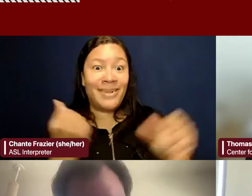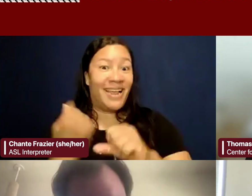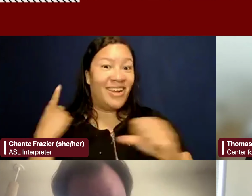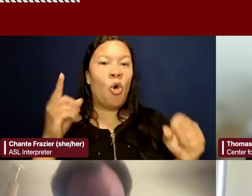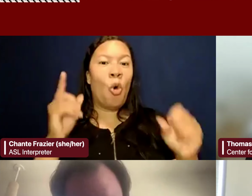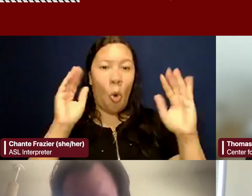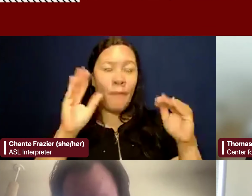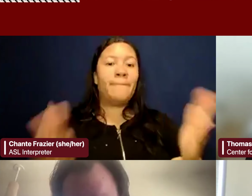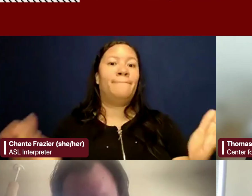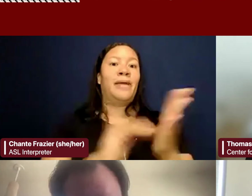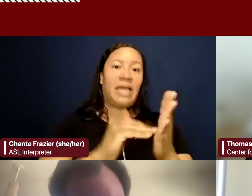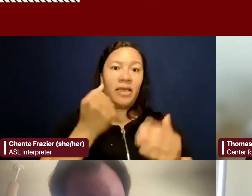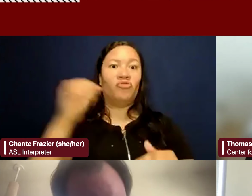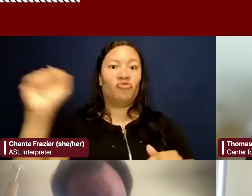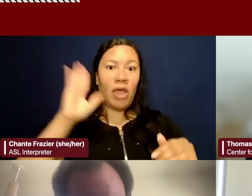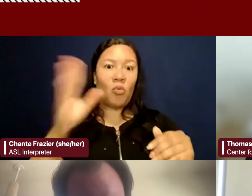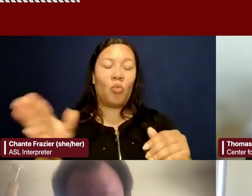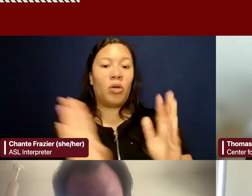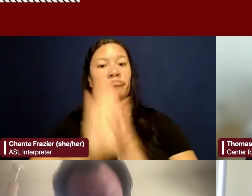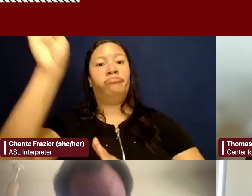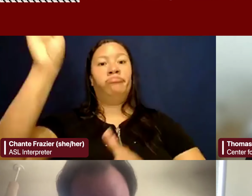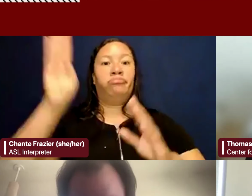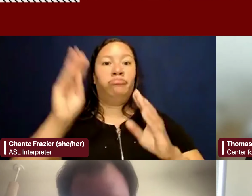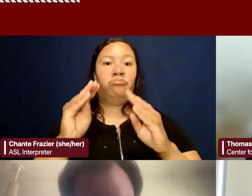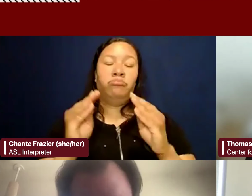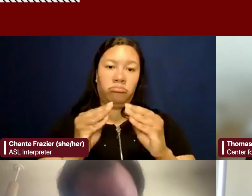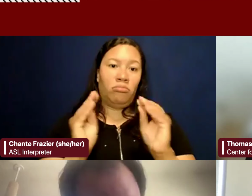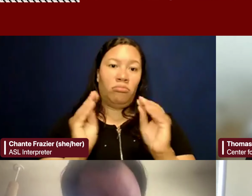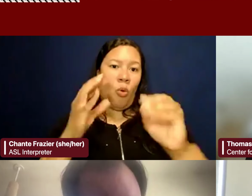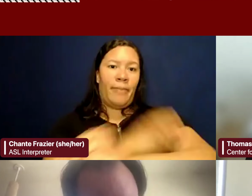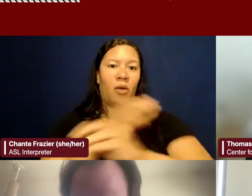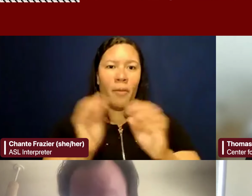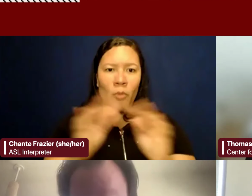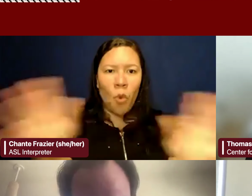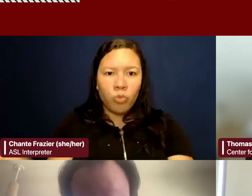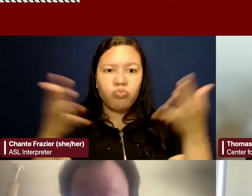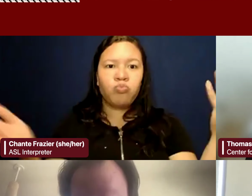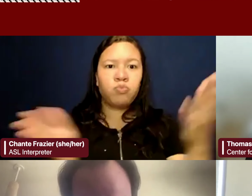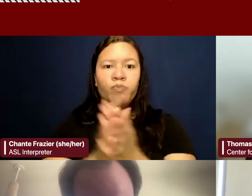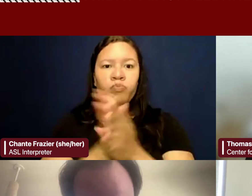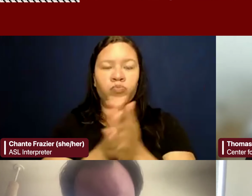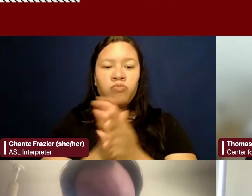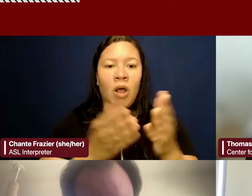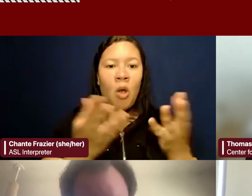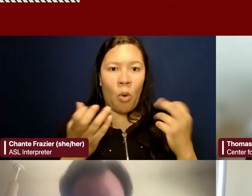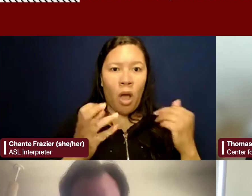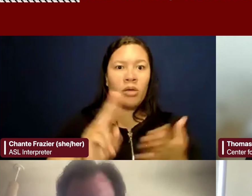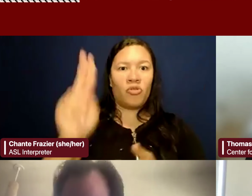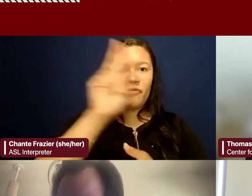a strike that builds in power, builds in momentum, and, you know, keeps the university guessing what we're going to do.